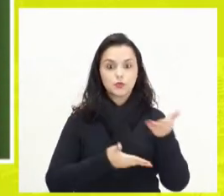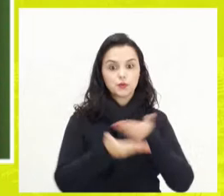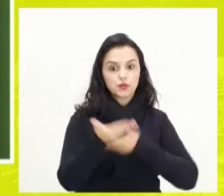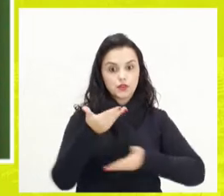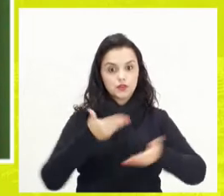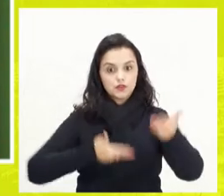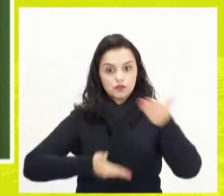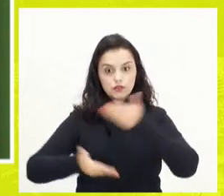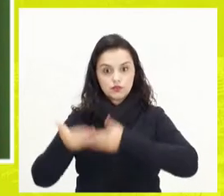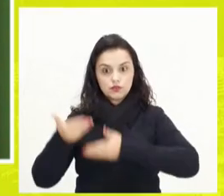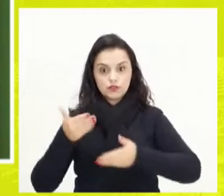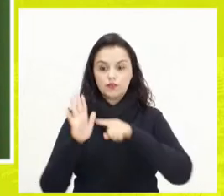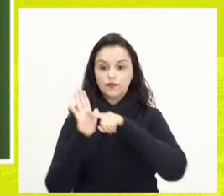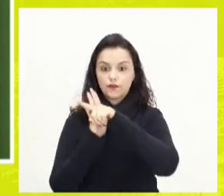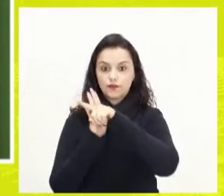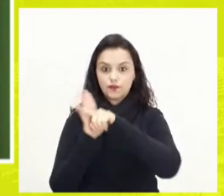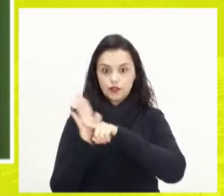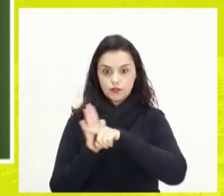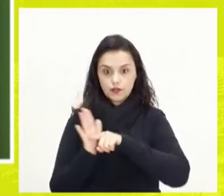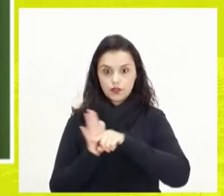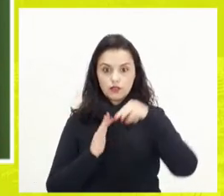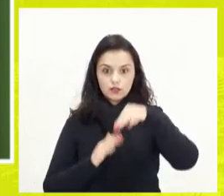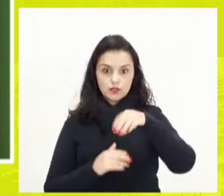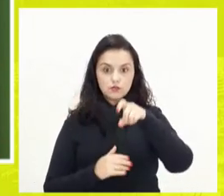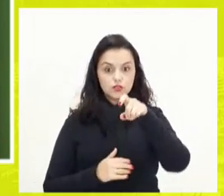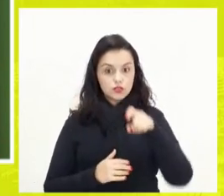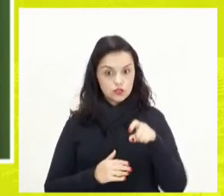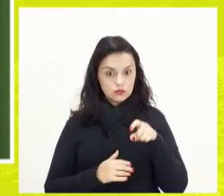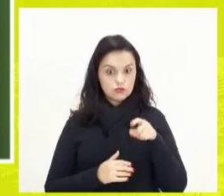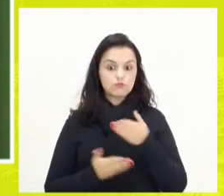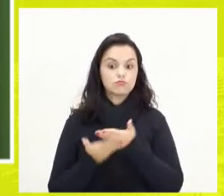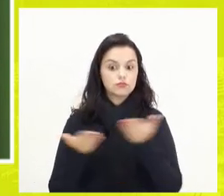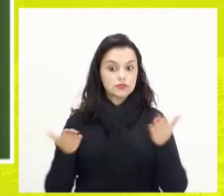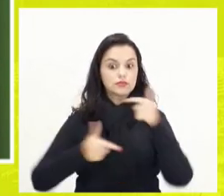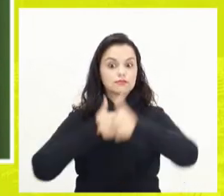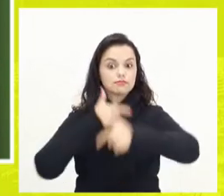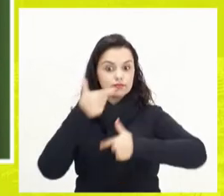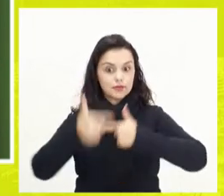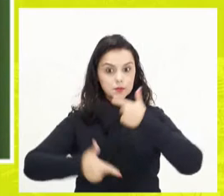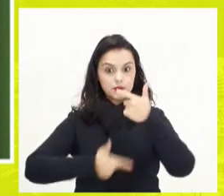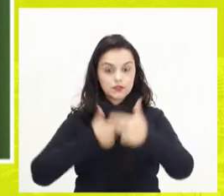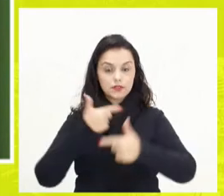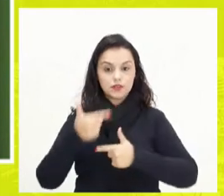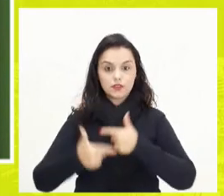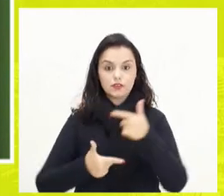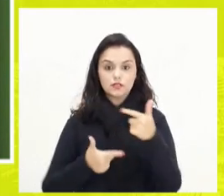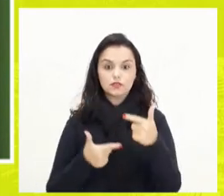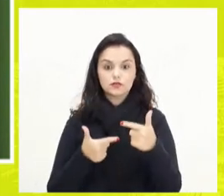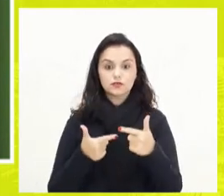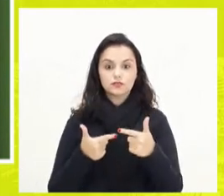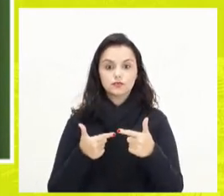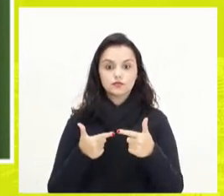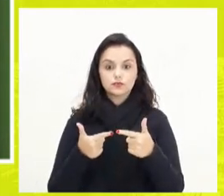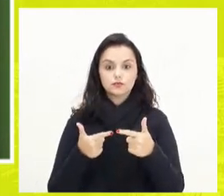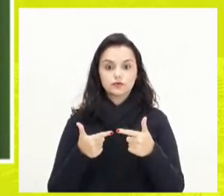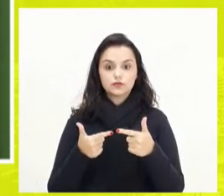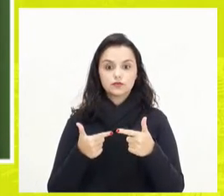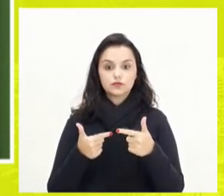collaborative project called uh mx and